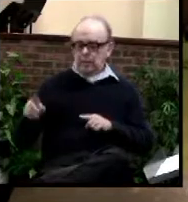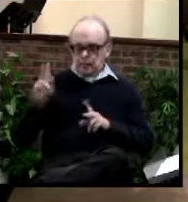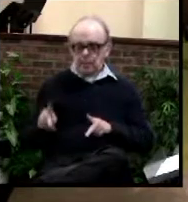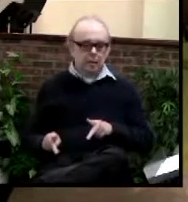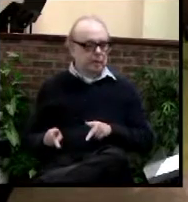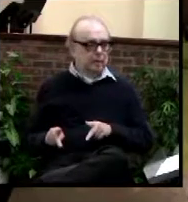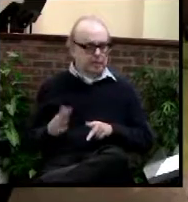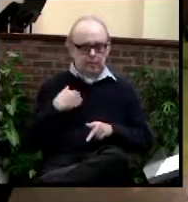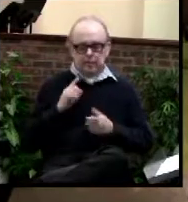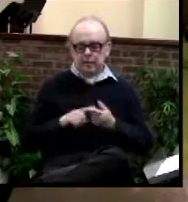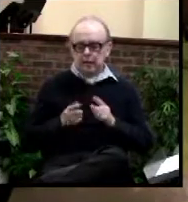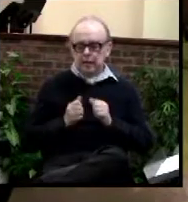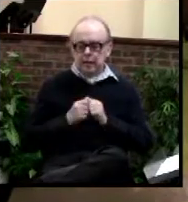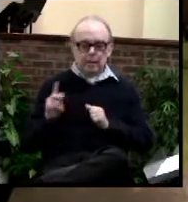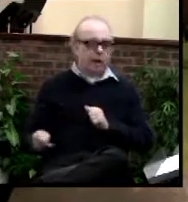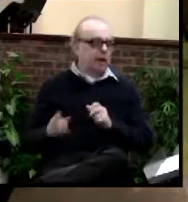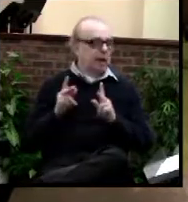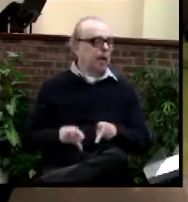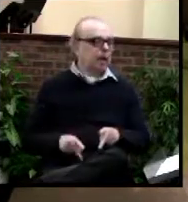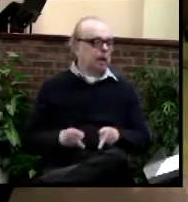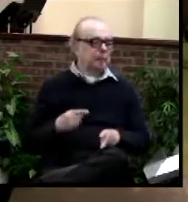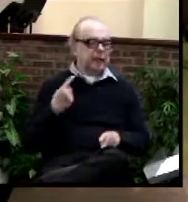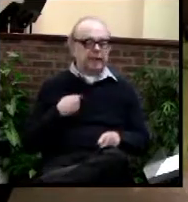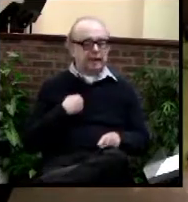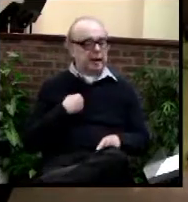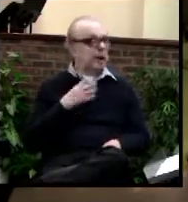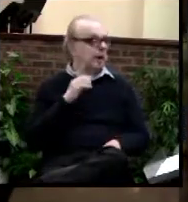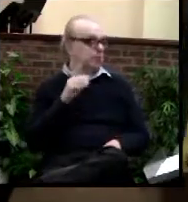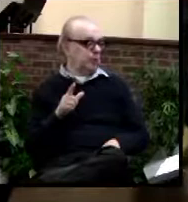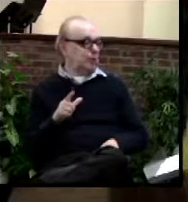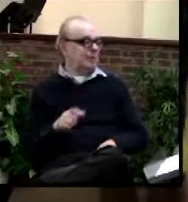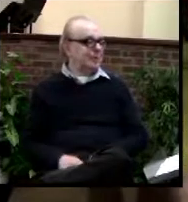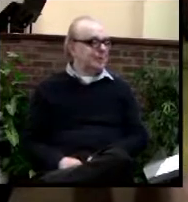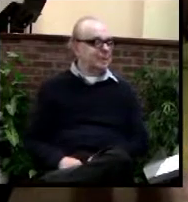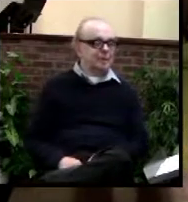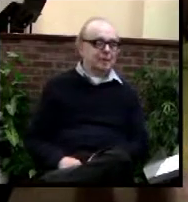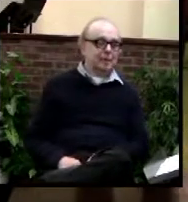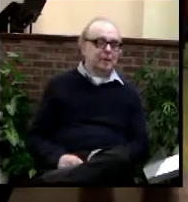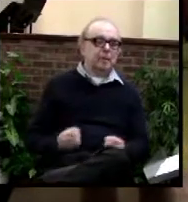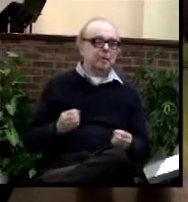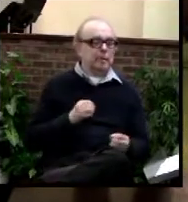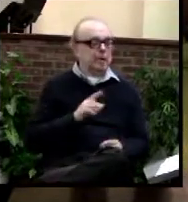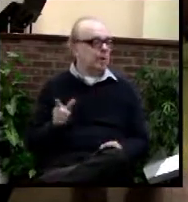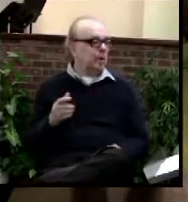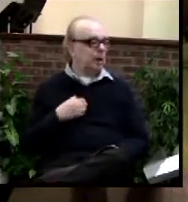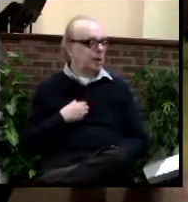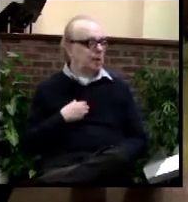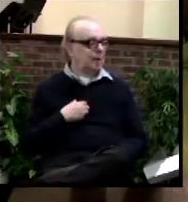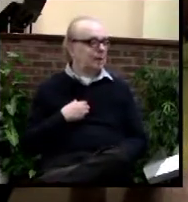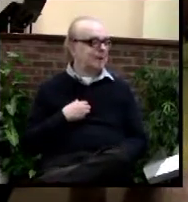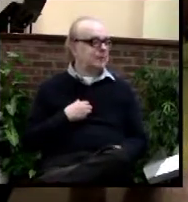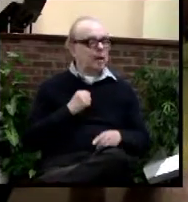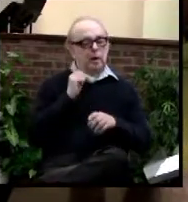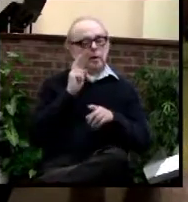friendship with that person, everybody's going to think I'm cool. Okay? Now, not too many of you all would be caught dead wearing this kind of a